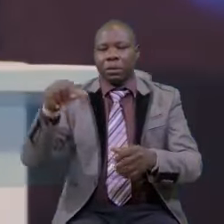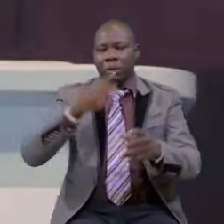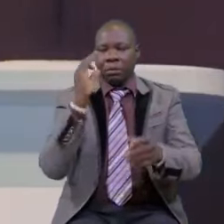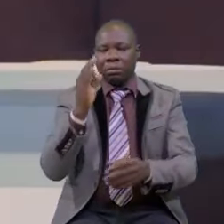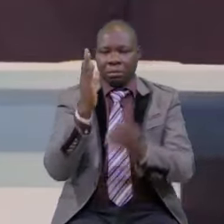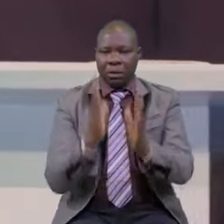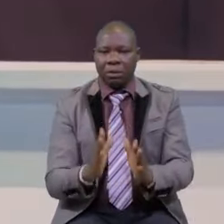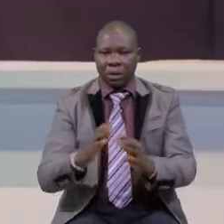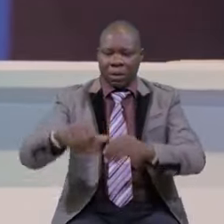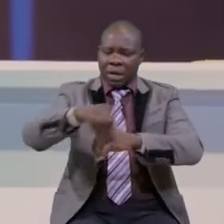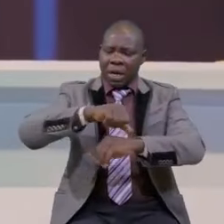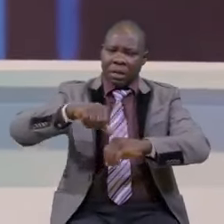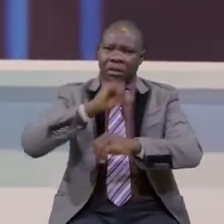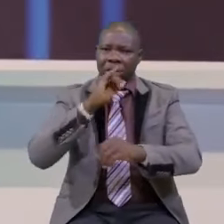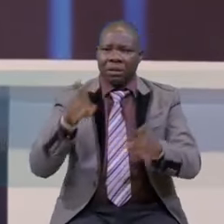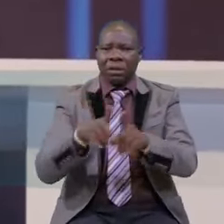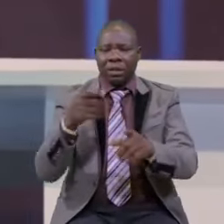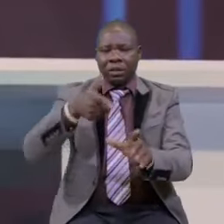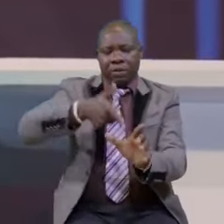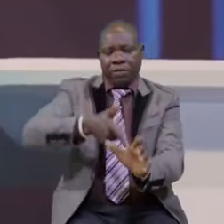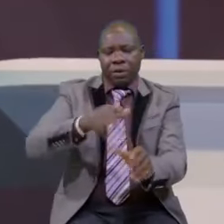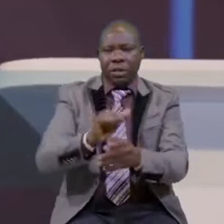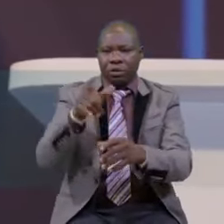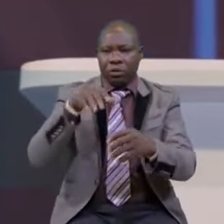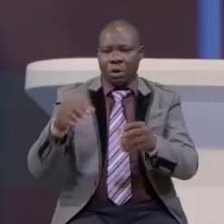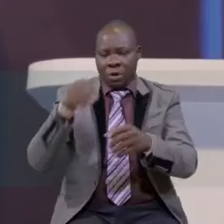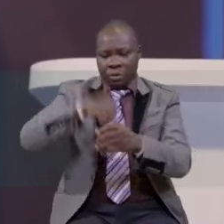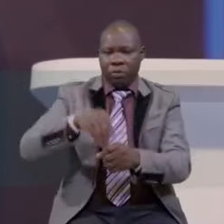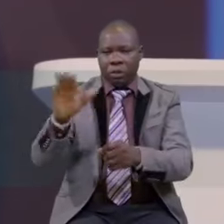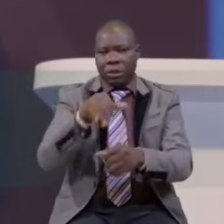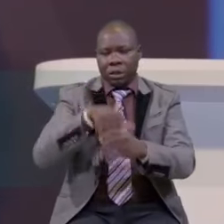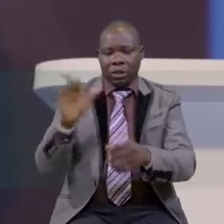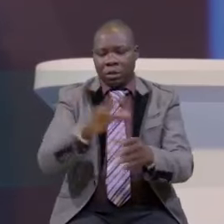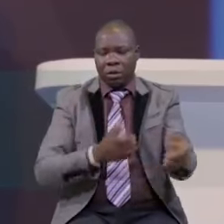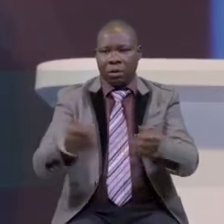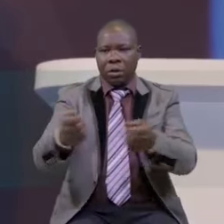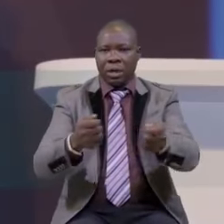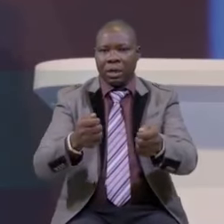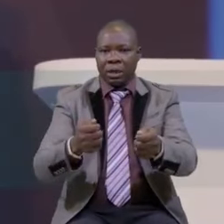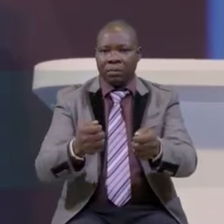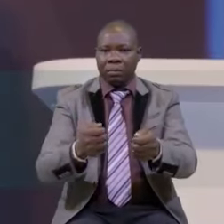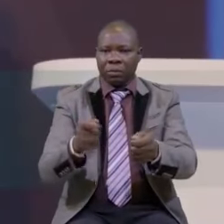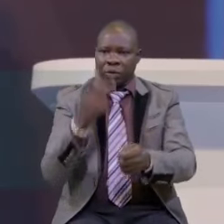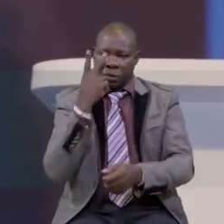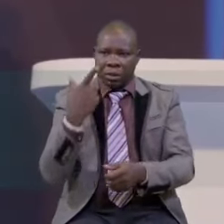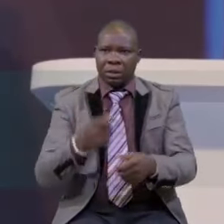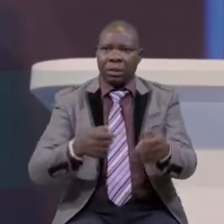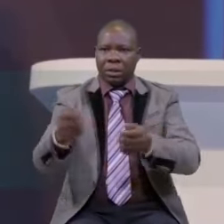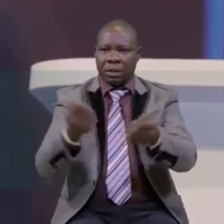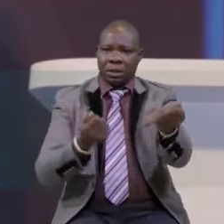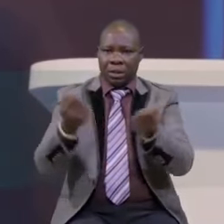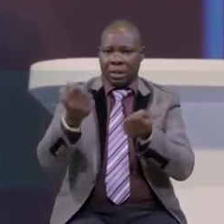Anointing is like the fuel you put in the car. Look at the car, BMW. And it's very new. And